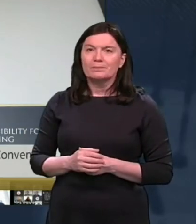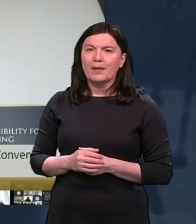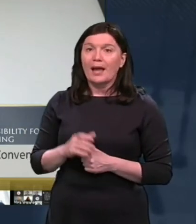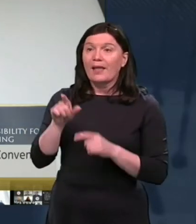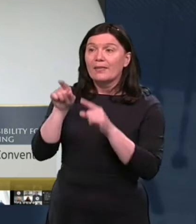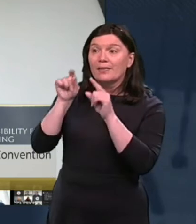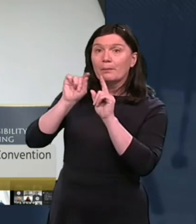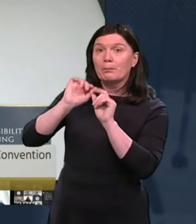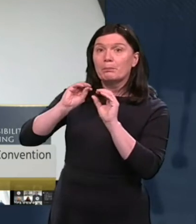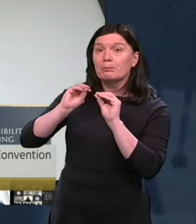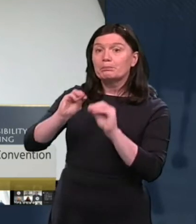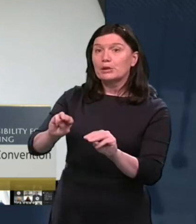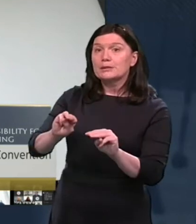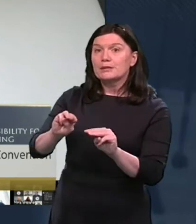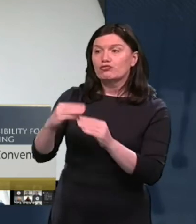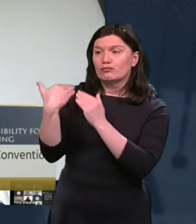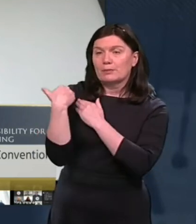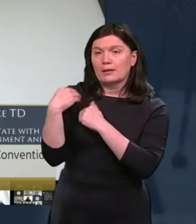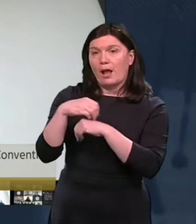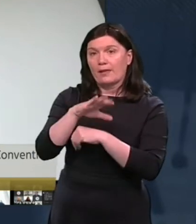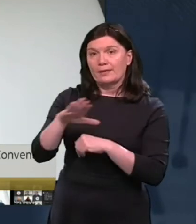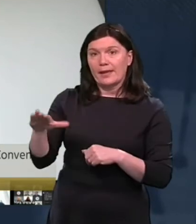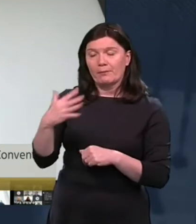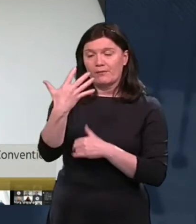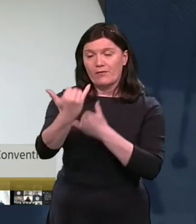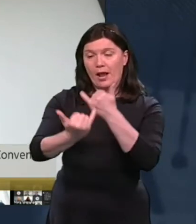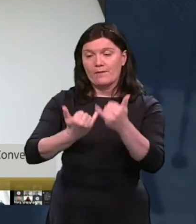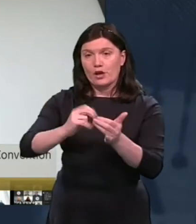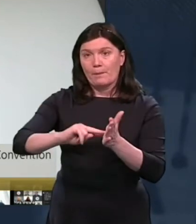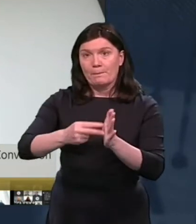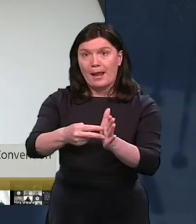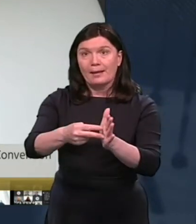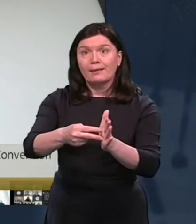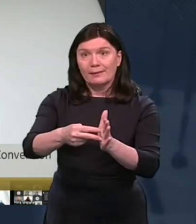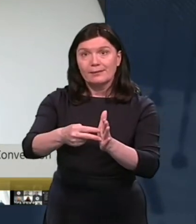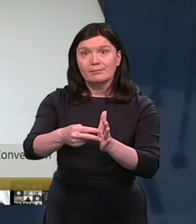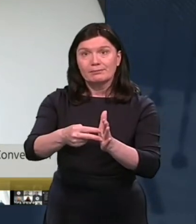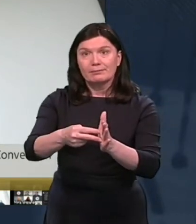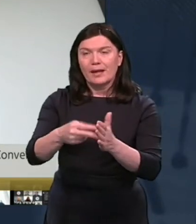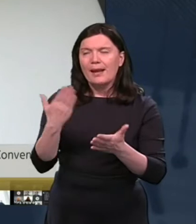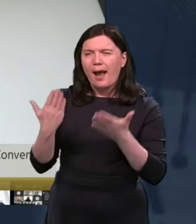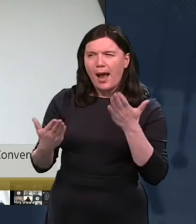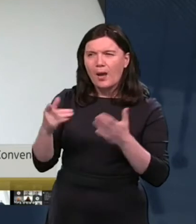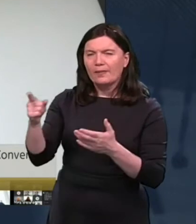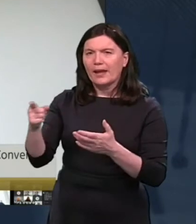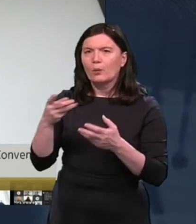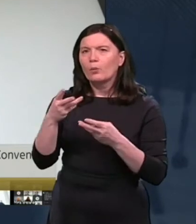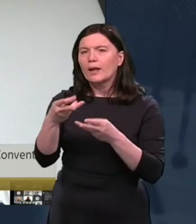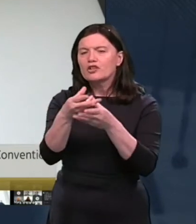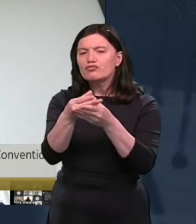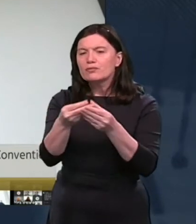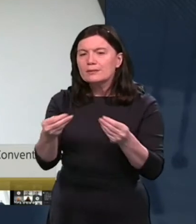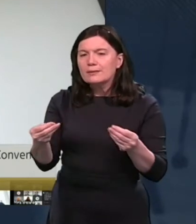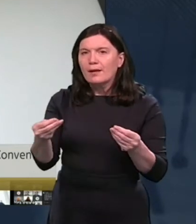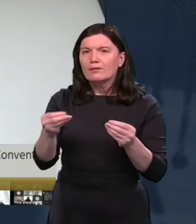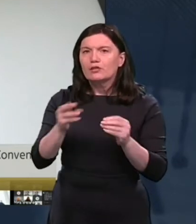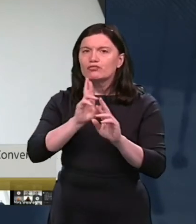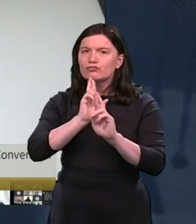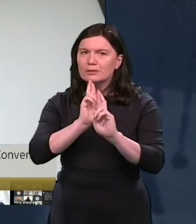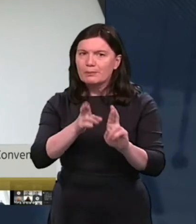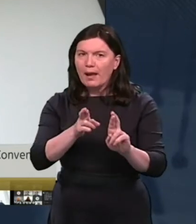obligation to put forward a five-year plan for the local authority in how it was going to resolve and respond to the need